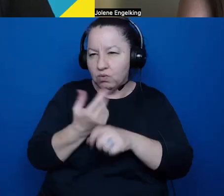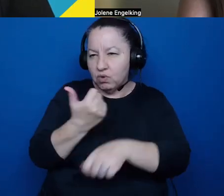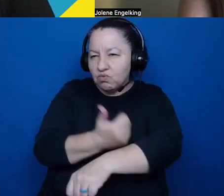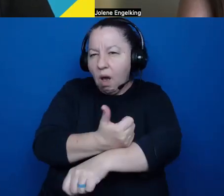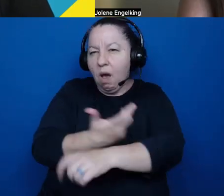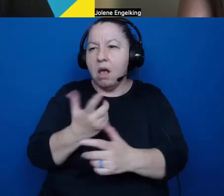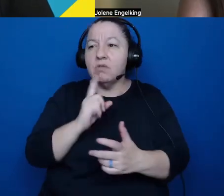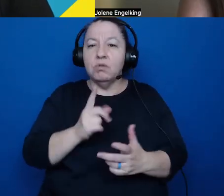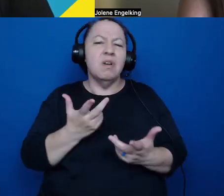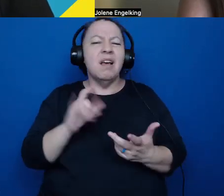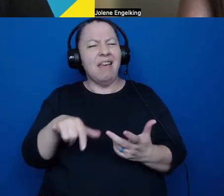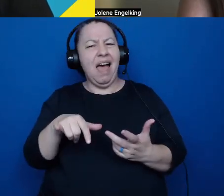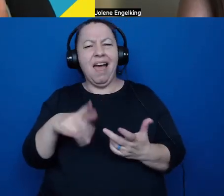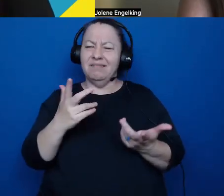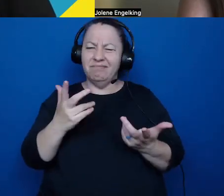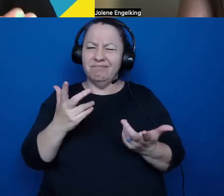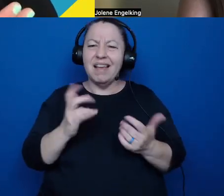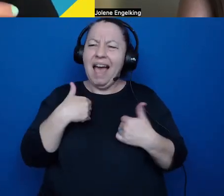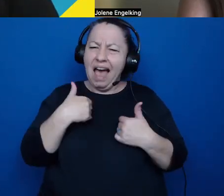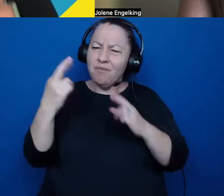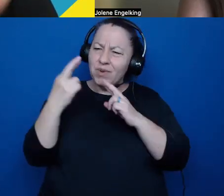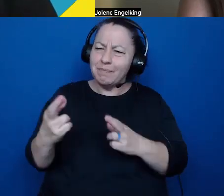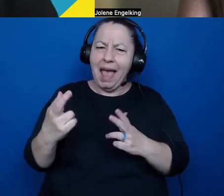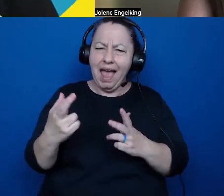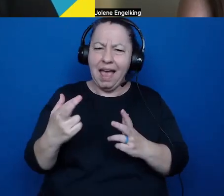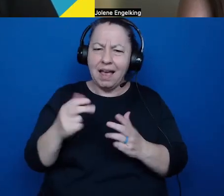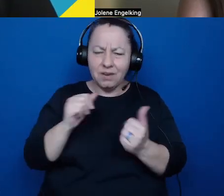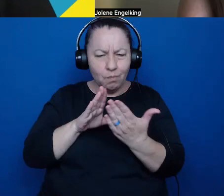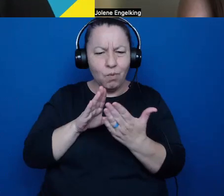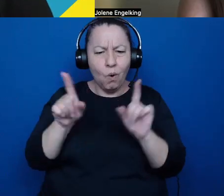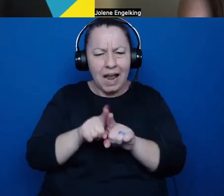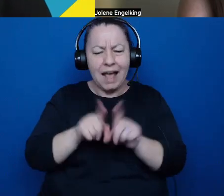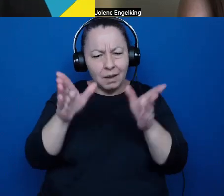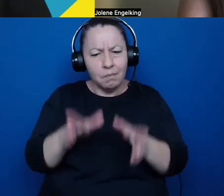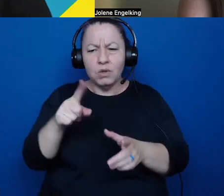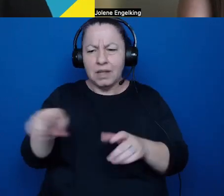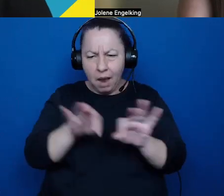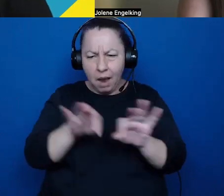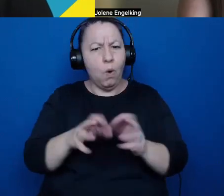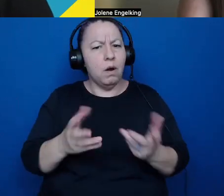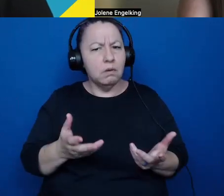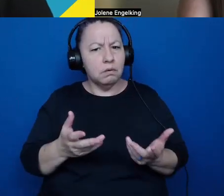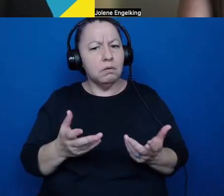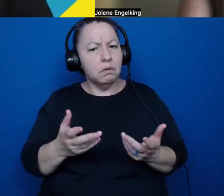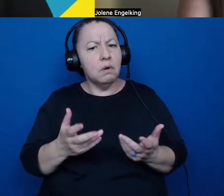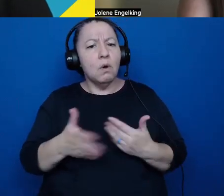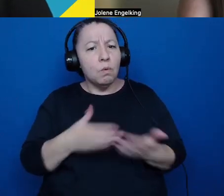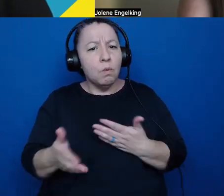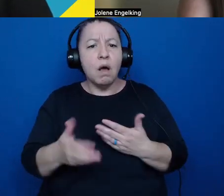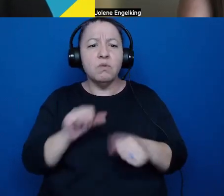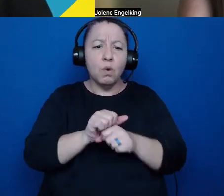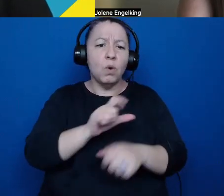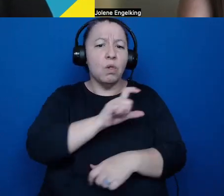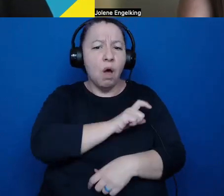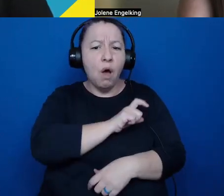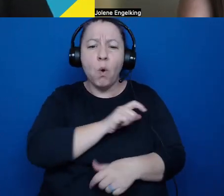just having that respect of, you know, treating them like a person, you know, they matter. And whether it's when you're working with law enforcement